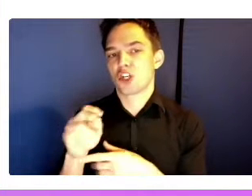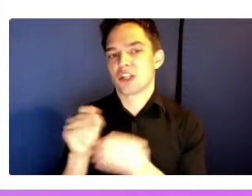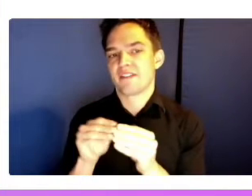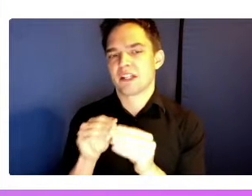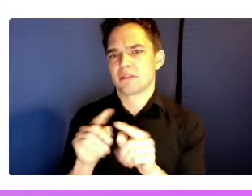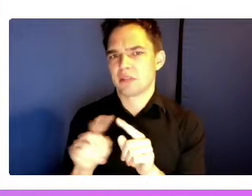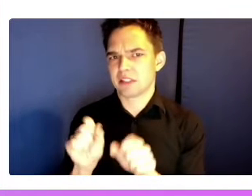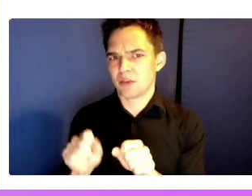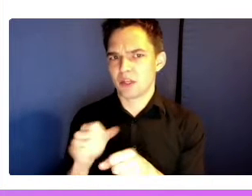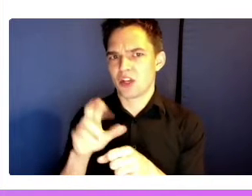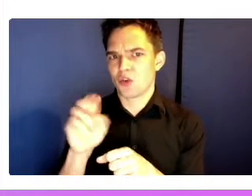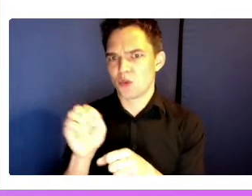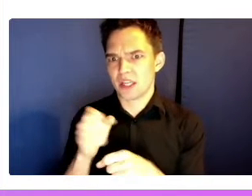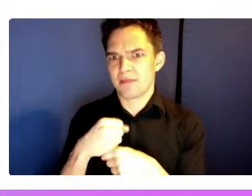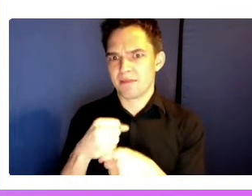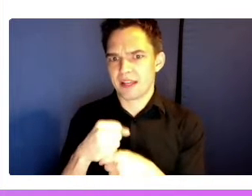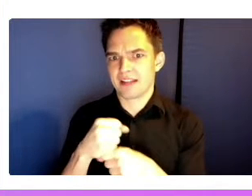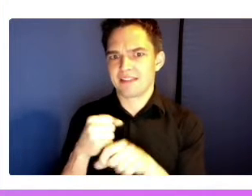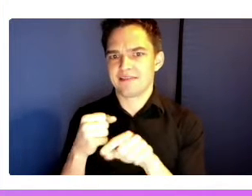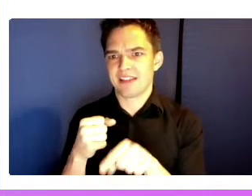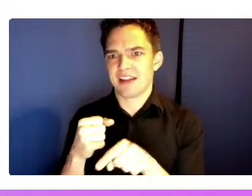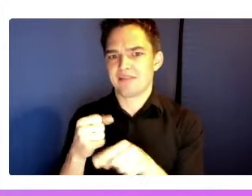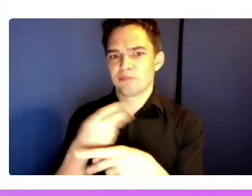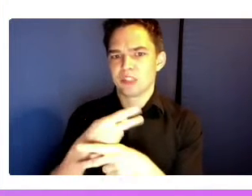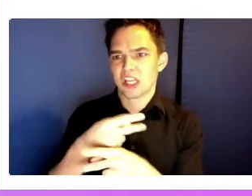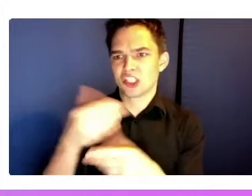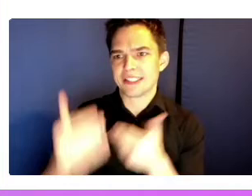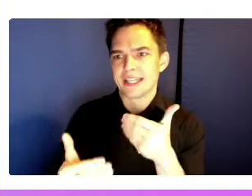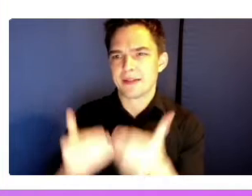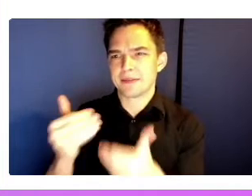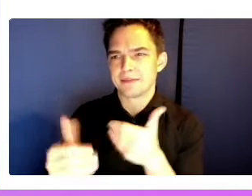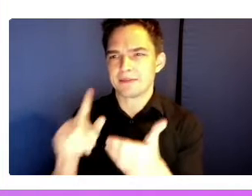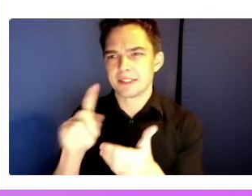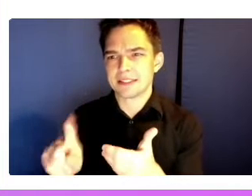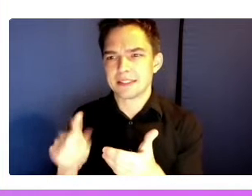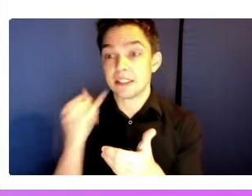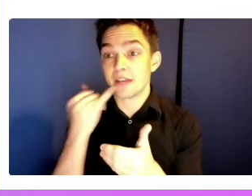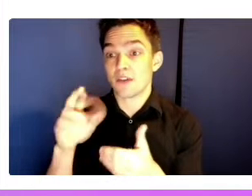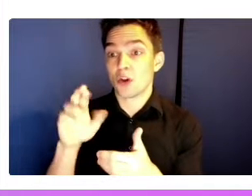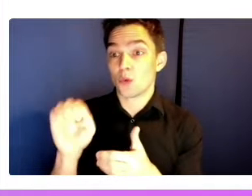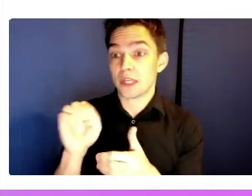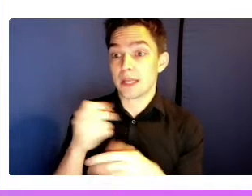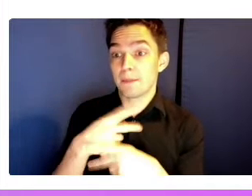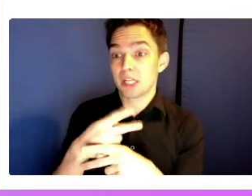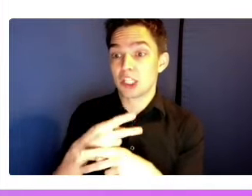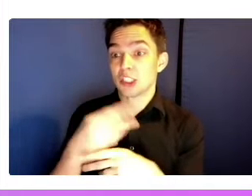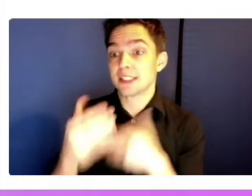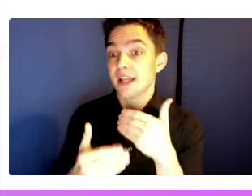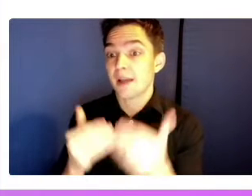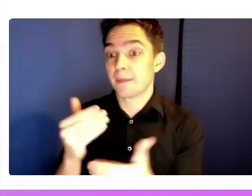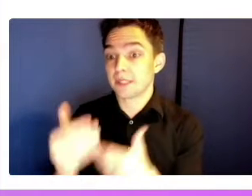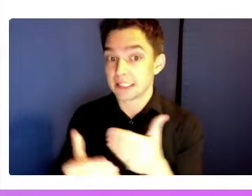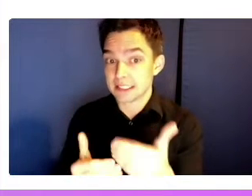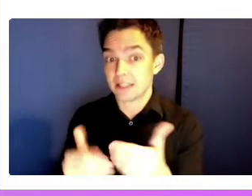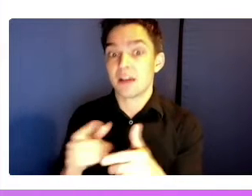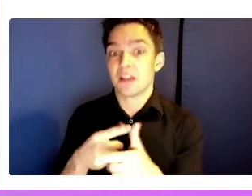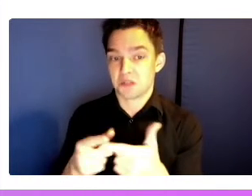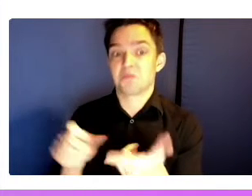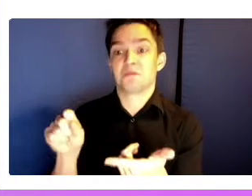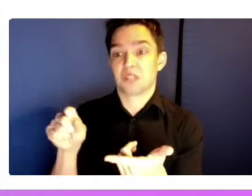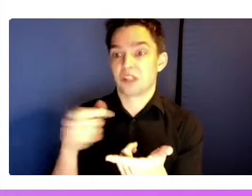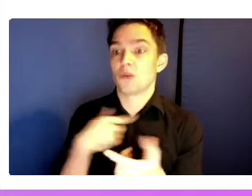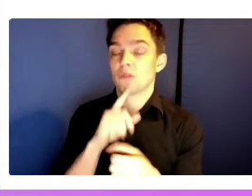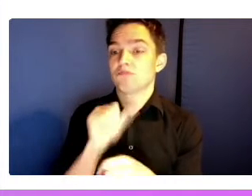we reproduce? Are there reproduction steps? If there are reproduction steps, then yes, we can